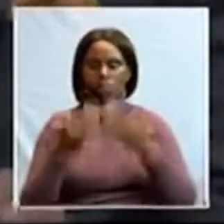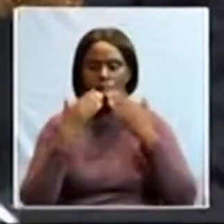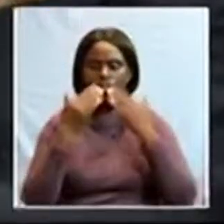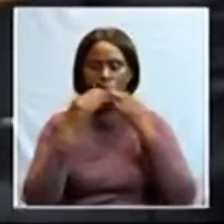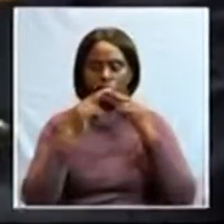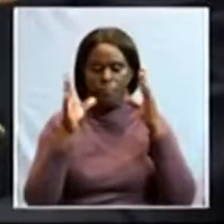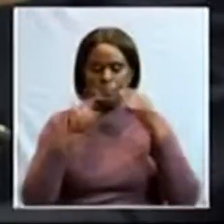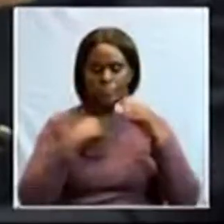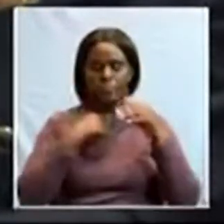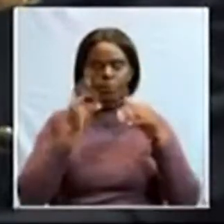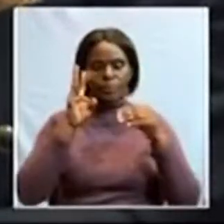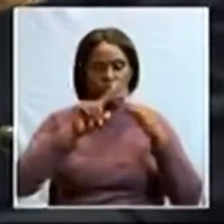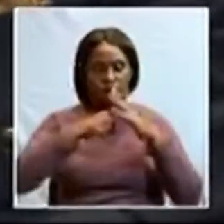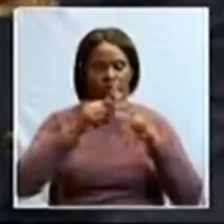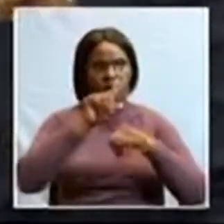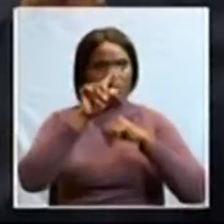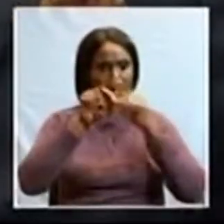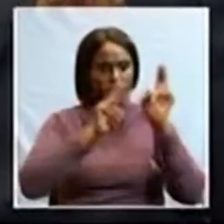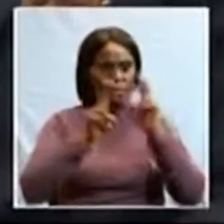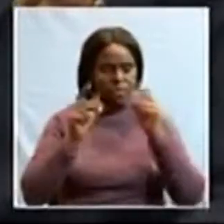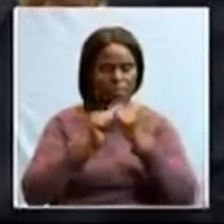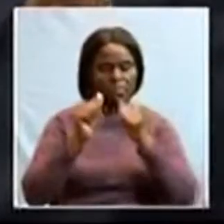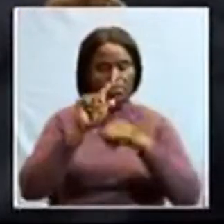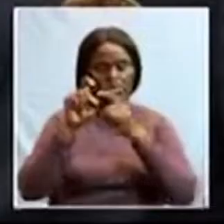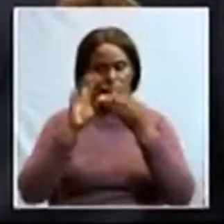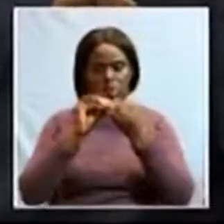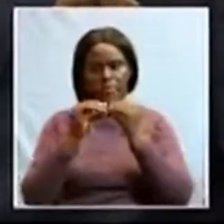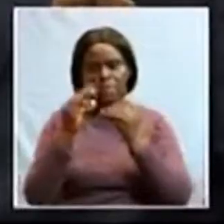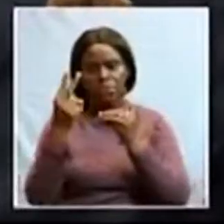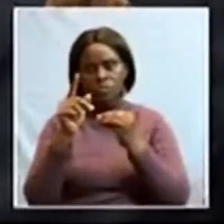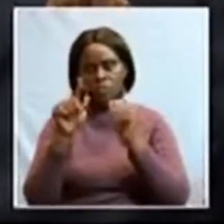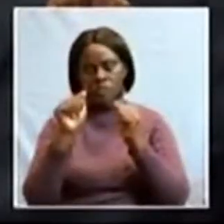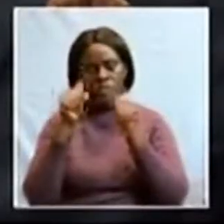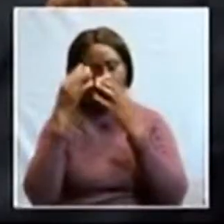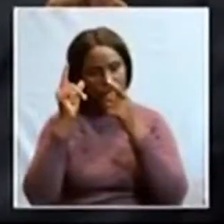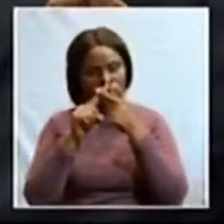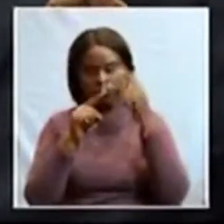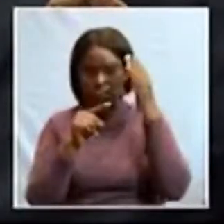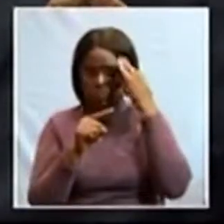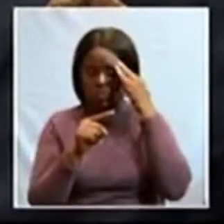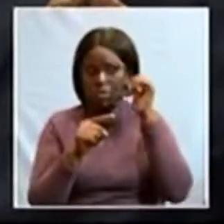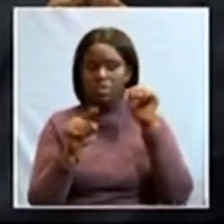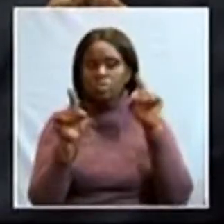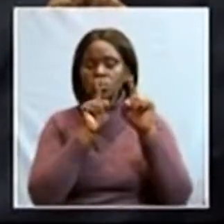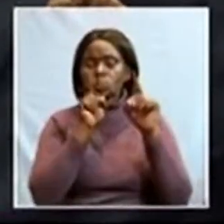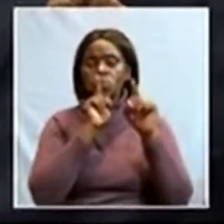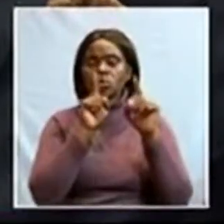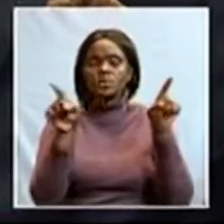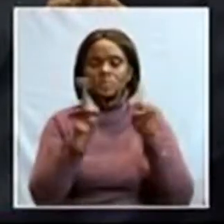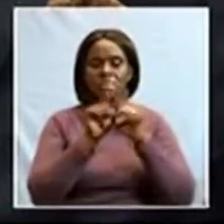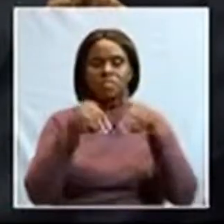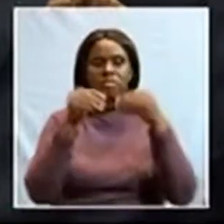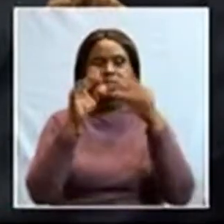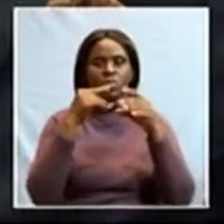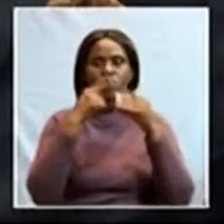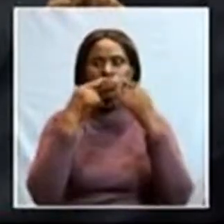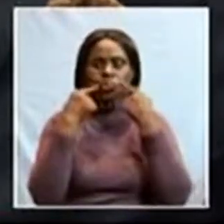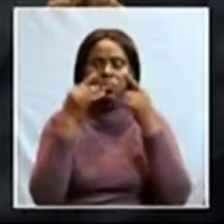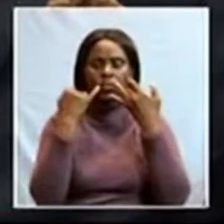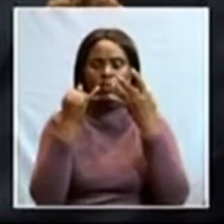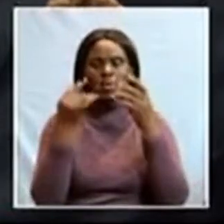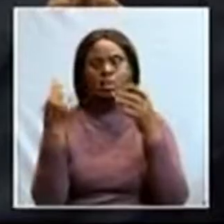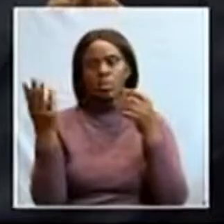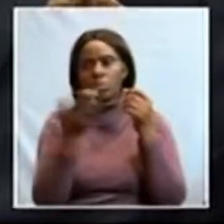will start answering with question number 2. You may wish to know that the same suppliers who have been mentioned are